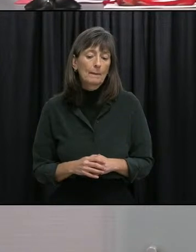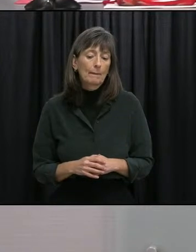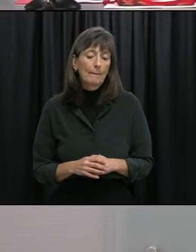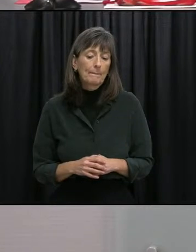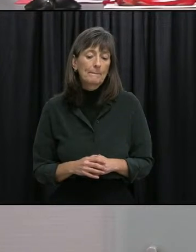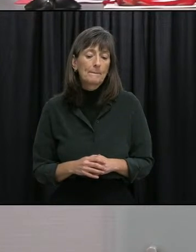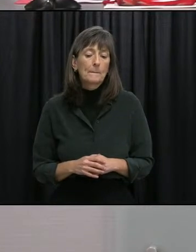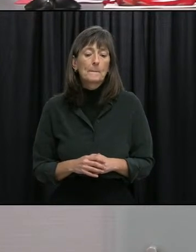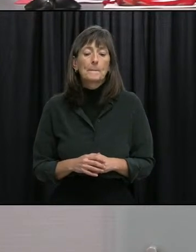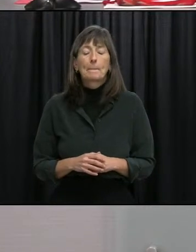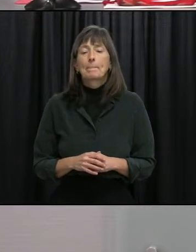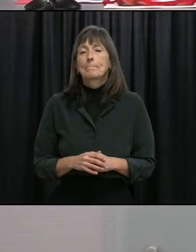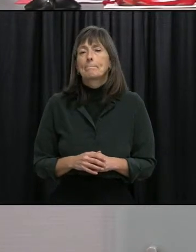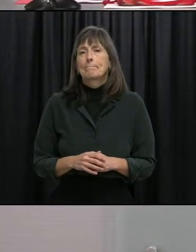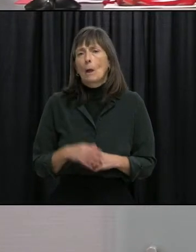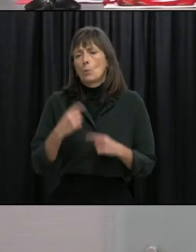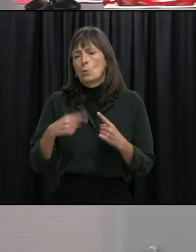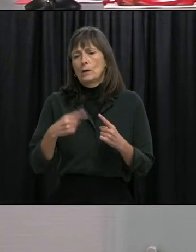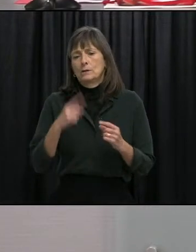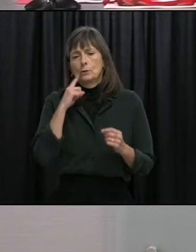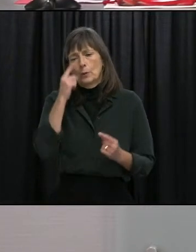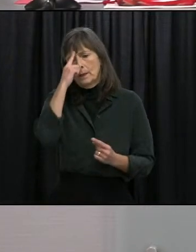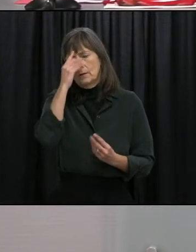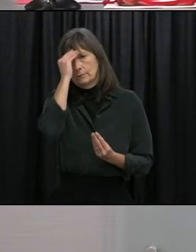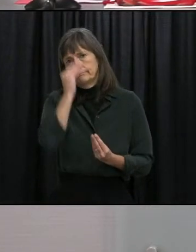Christmas will look like during the pandemic?